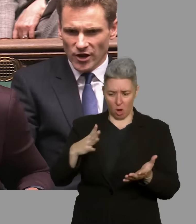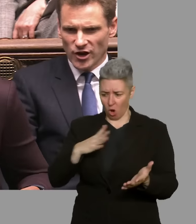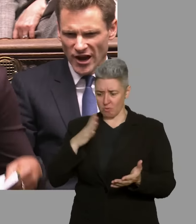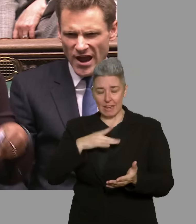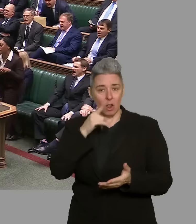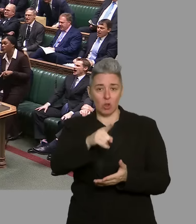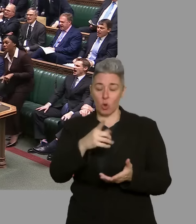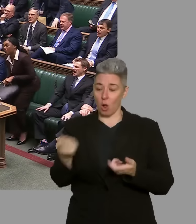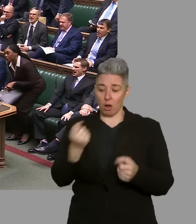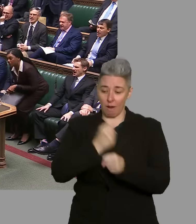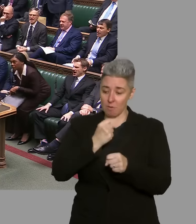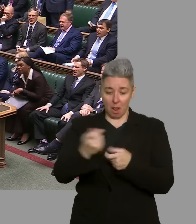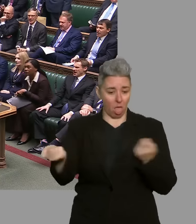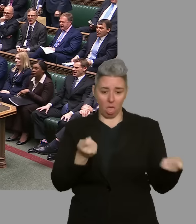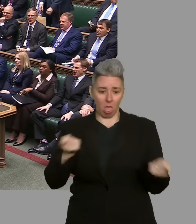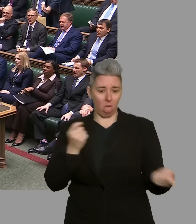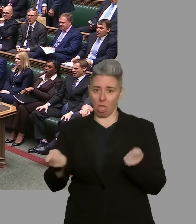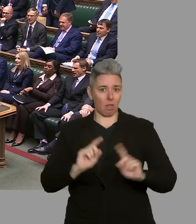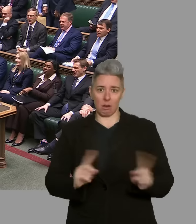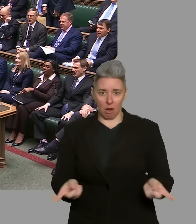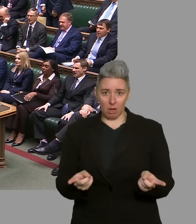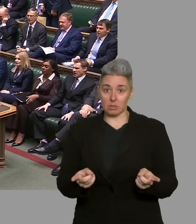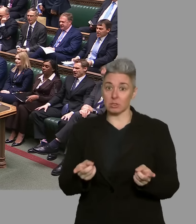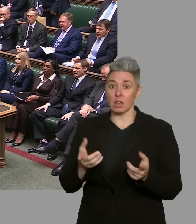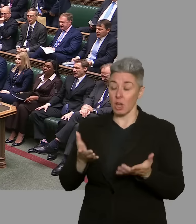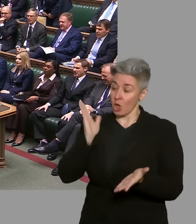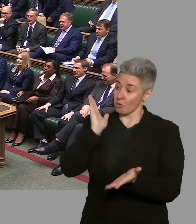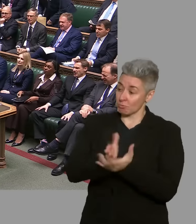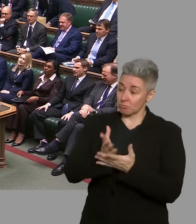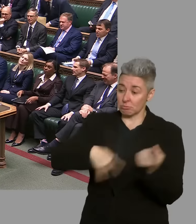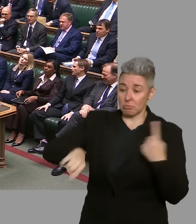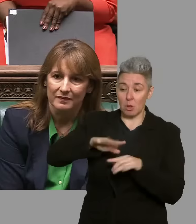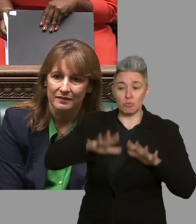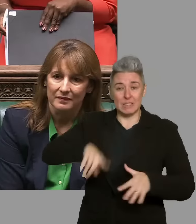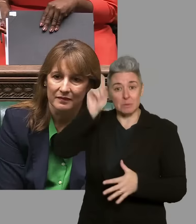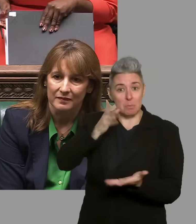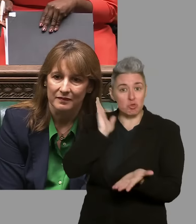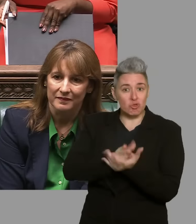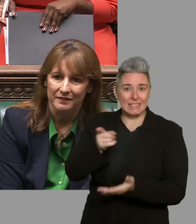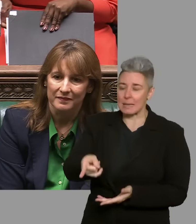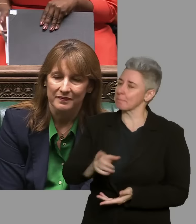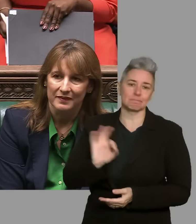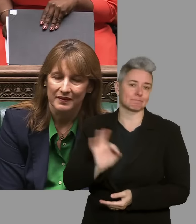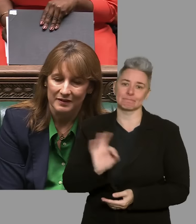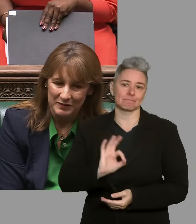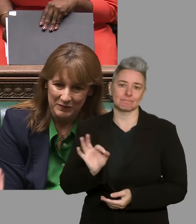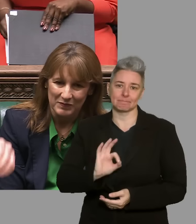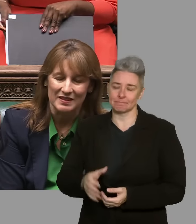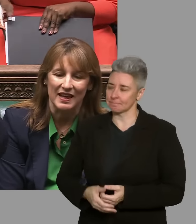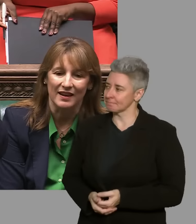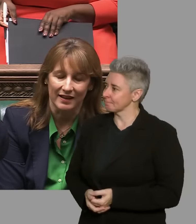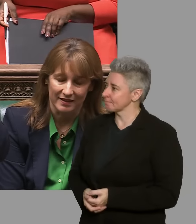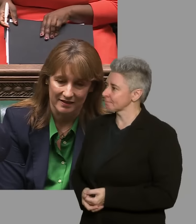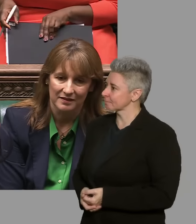British people? Mr. Speaker, the stupid mistakes were made over 14 long years. They broke